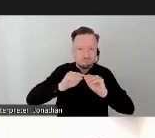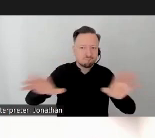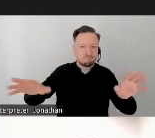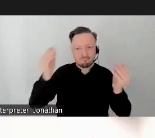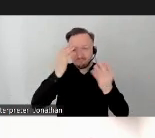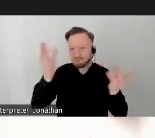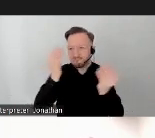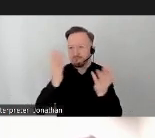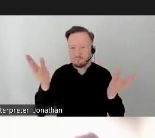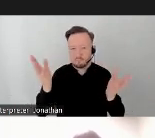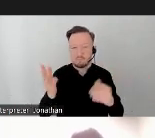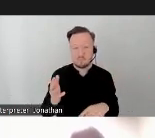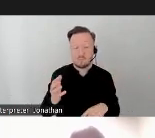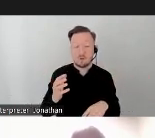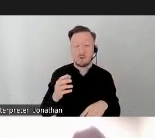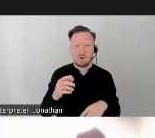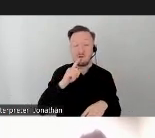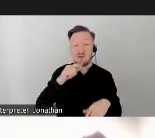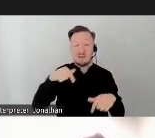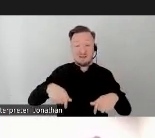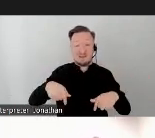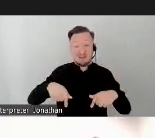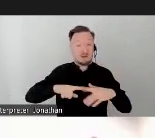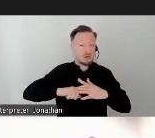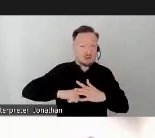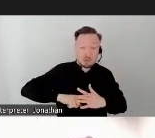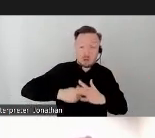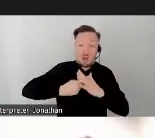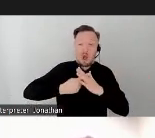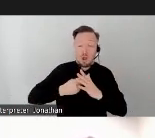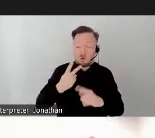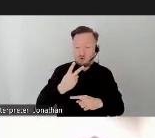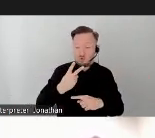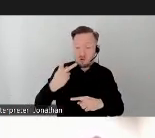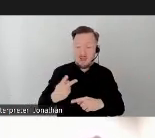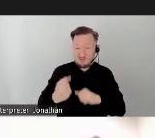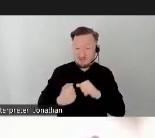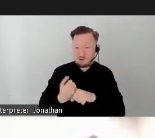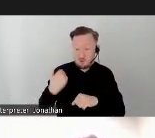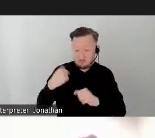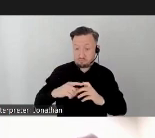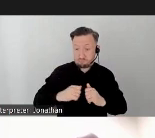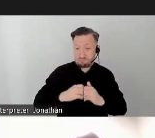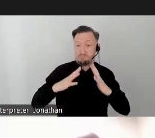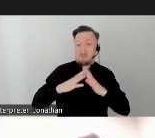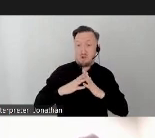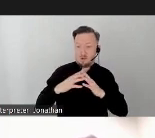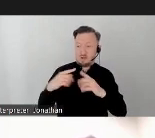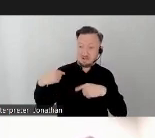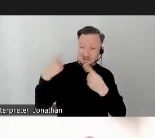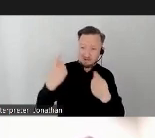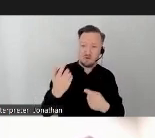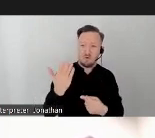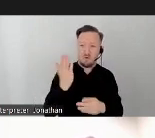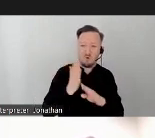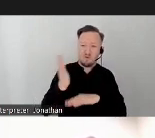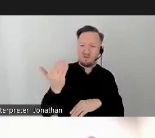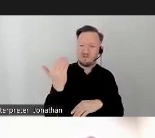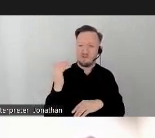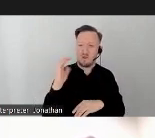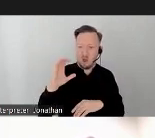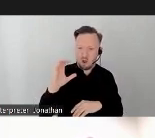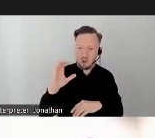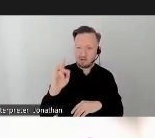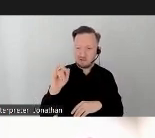of statistics, since we started this initiative 2.5 years ago, we have distributed over 1,500 kits